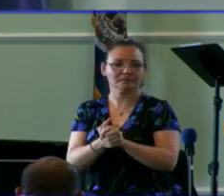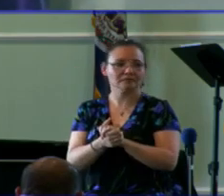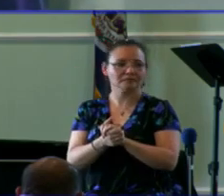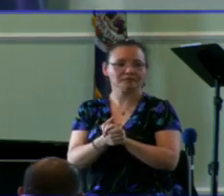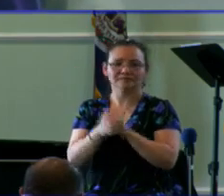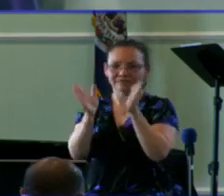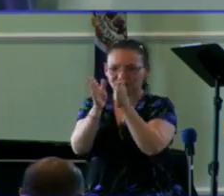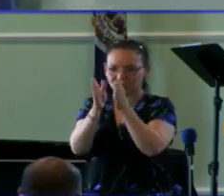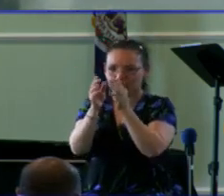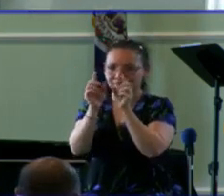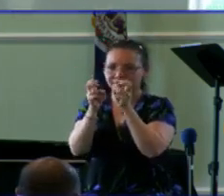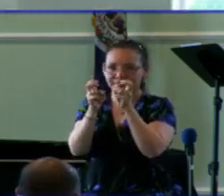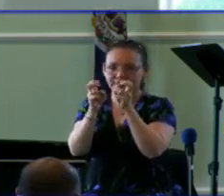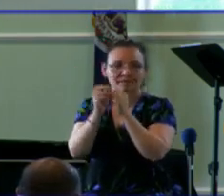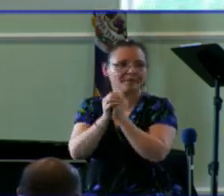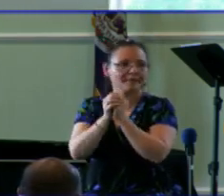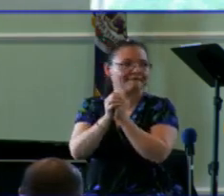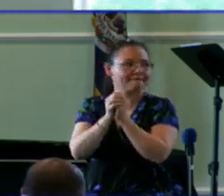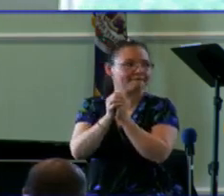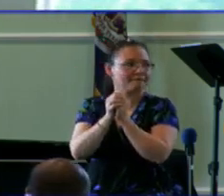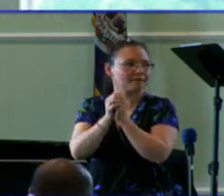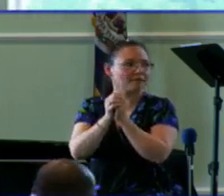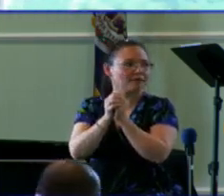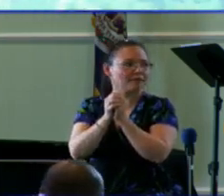Very short. For the Son of Man